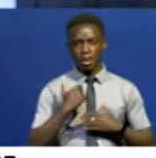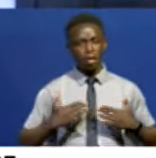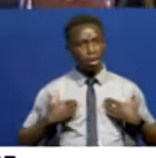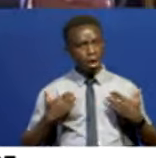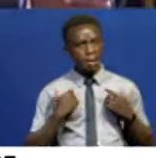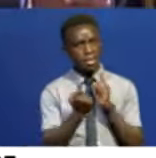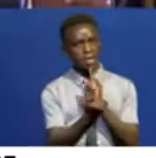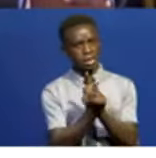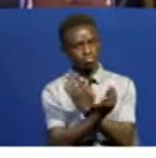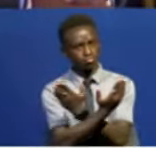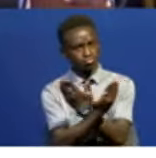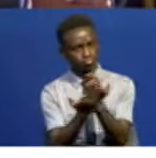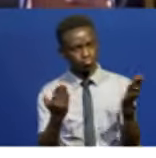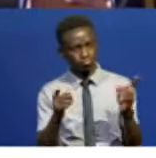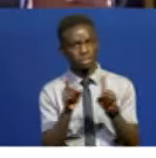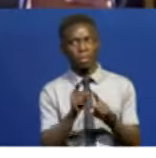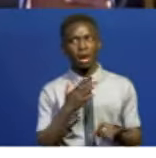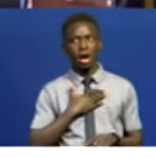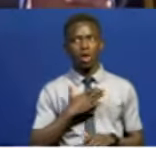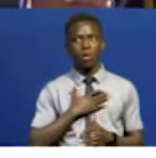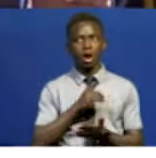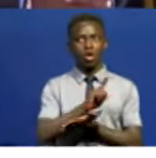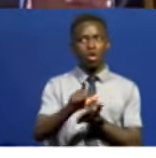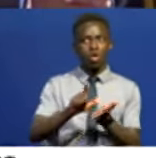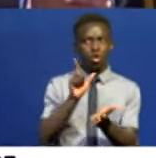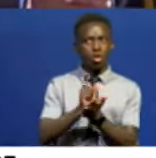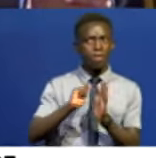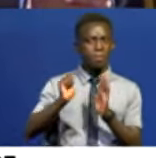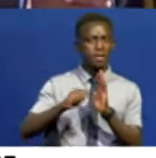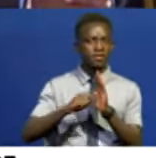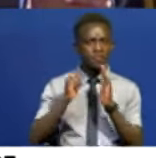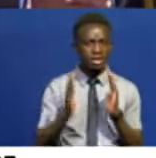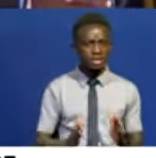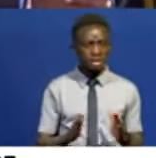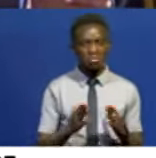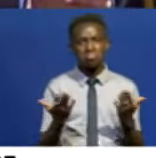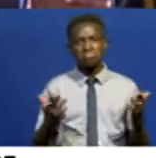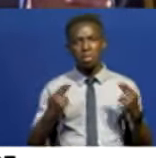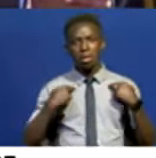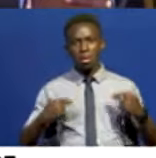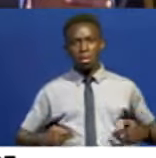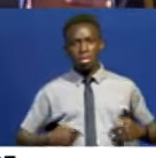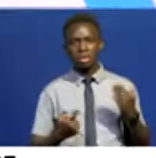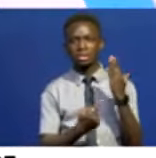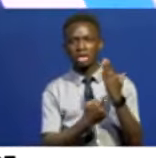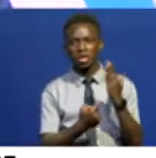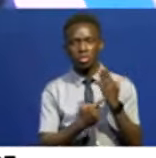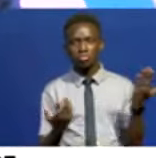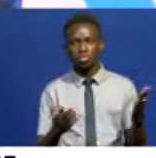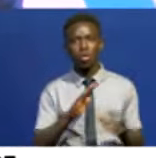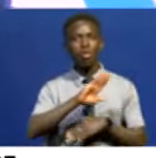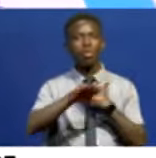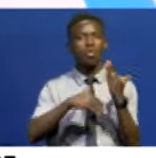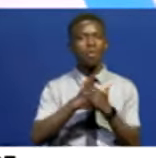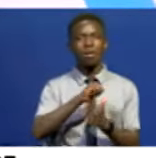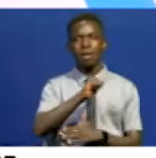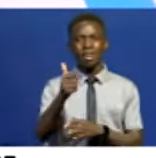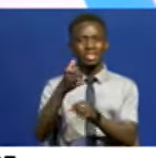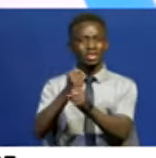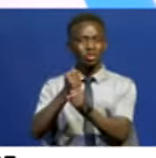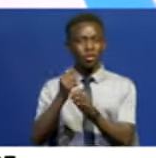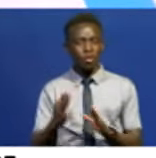our local manufacturers of health products, health technologies, and all the other stakeholders in the